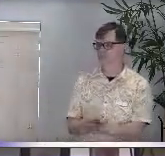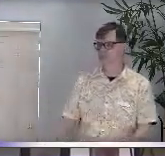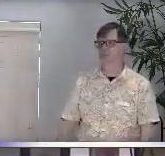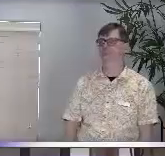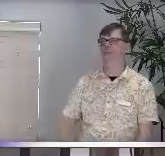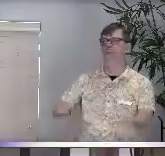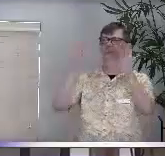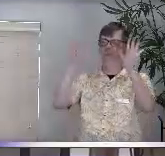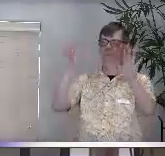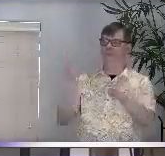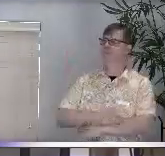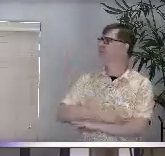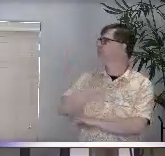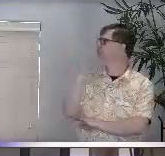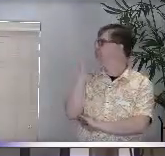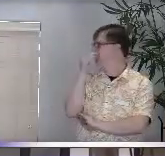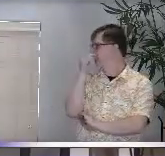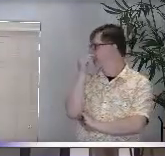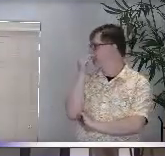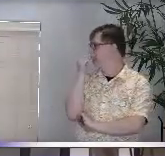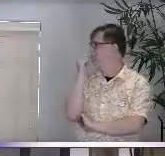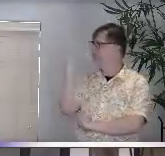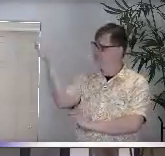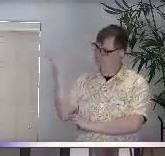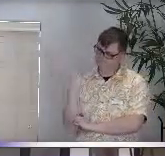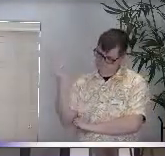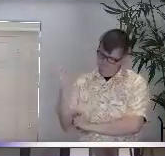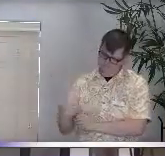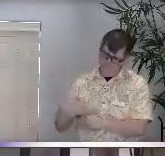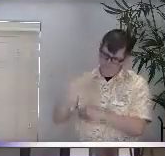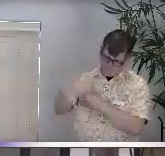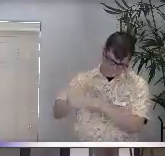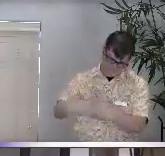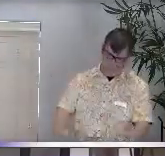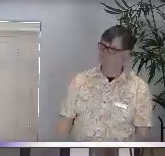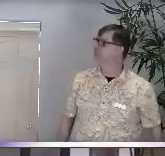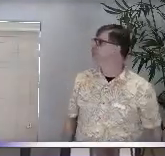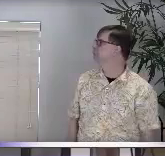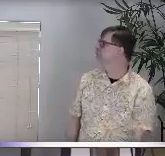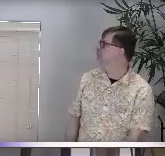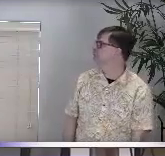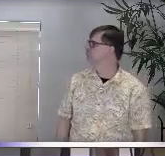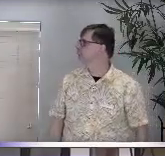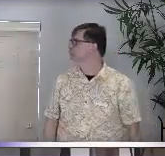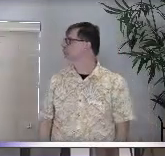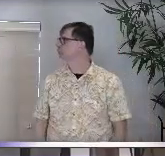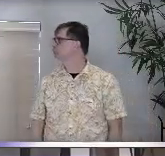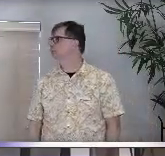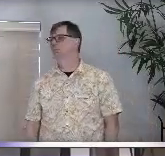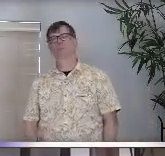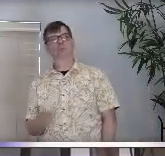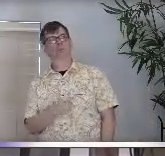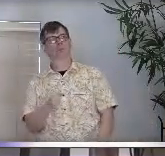the morning. And so Sue goes, I'm going to get out. And so she goes into McDonald's, and I get Luke out, and we go in, and she's like, they're making